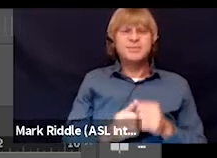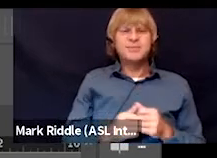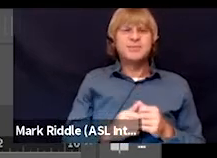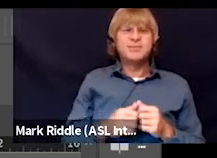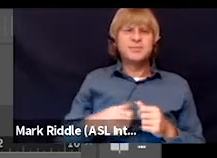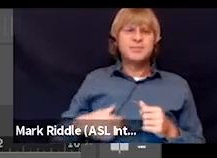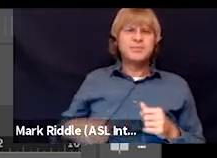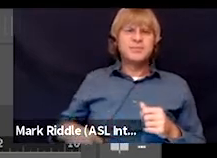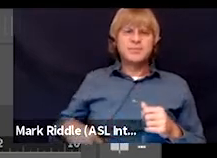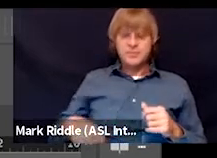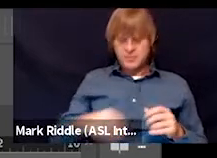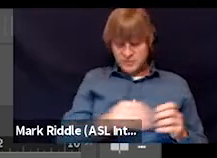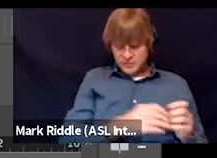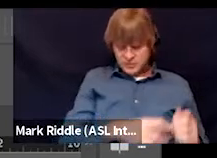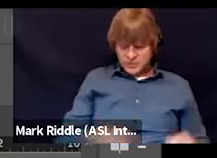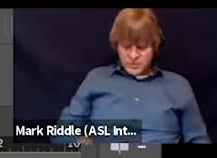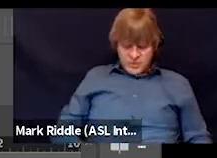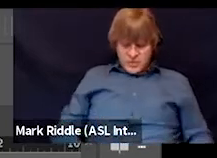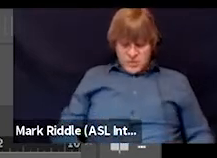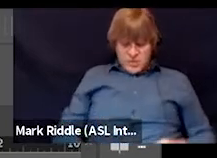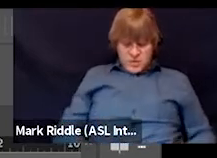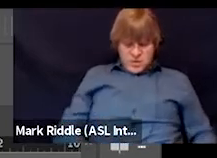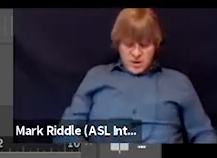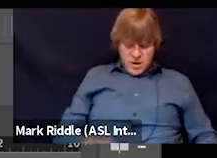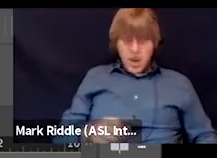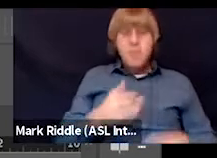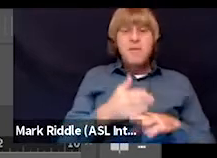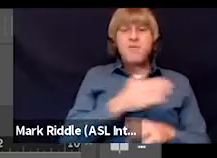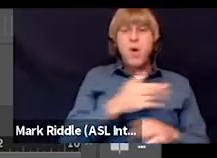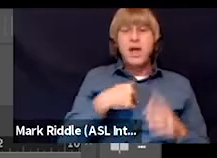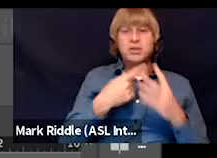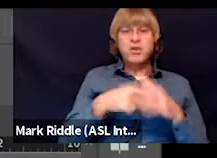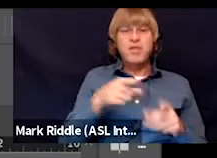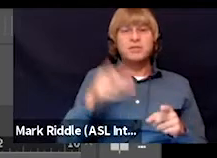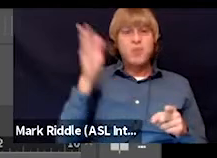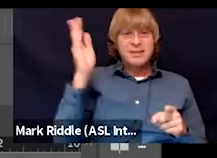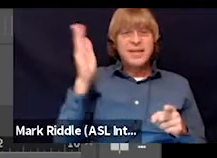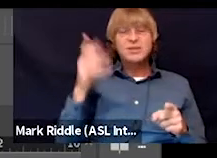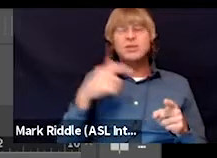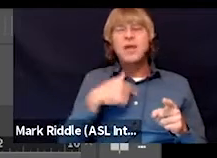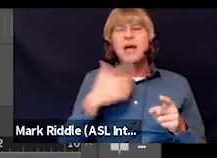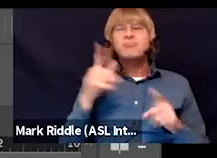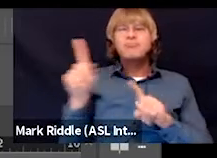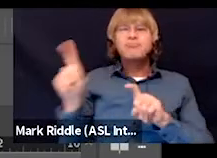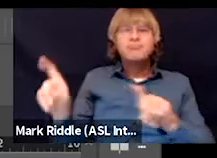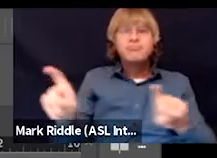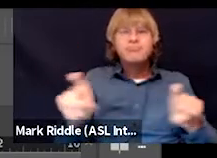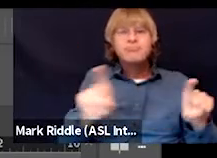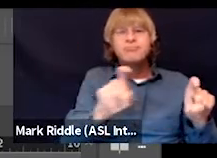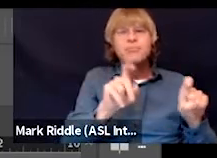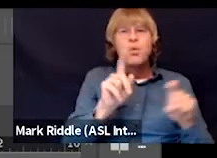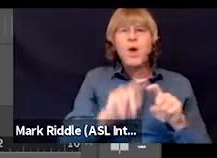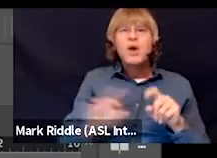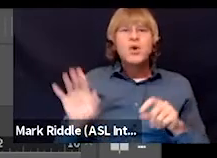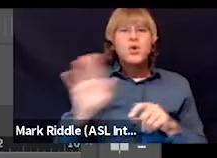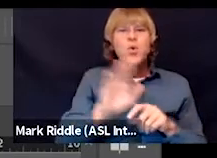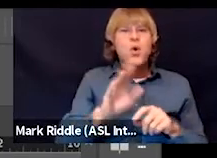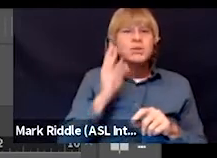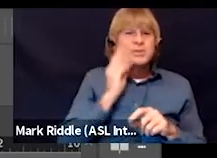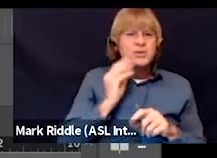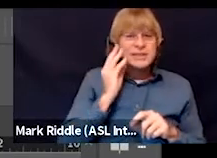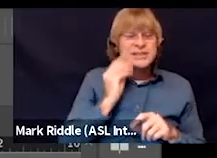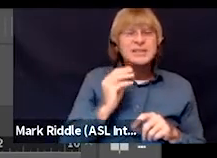So I did a little checking in before I did this presentation. I kind of wanted to know where people were.